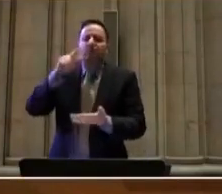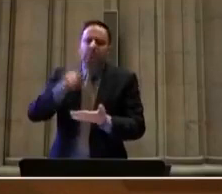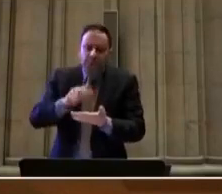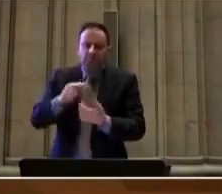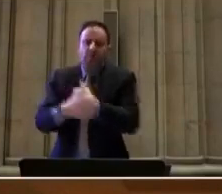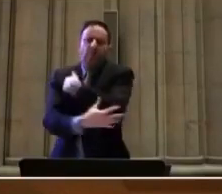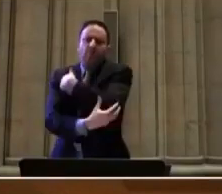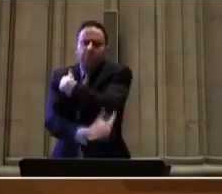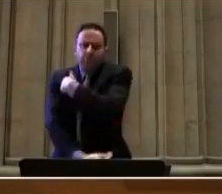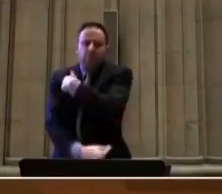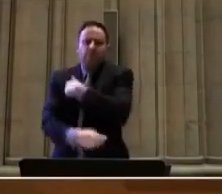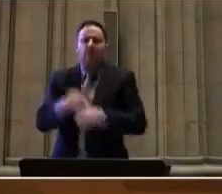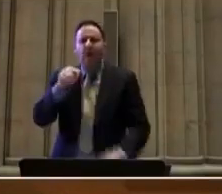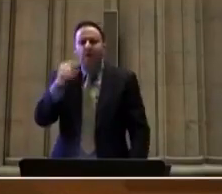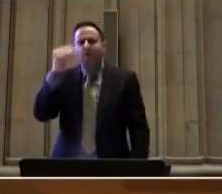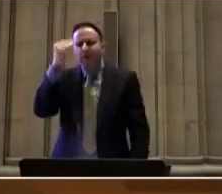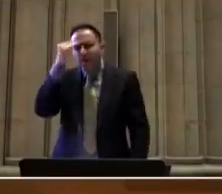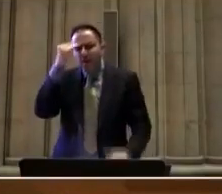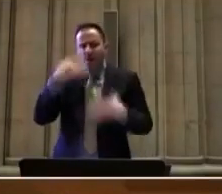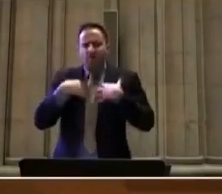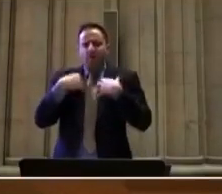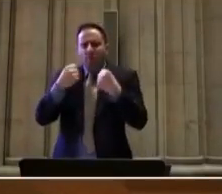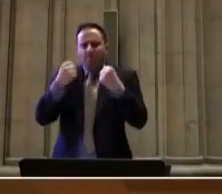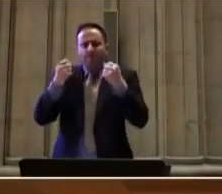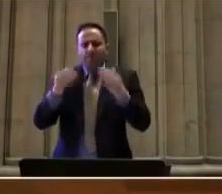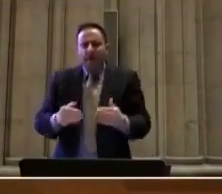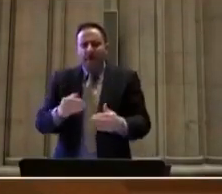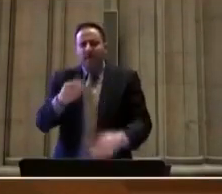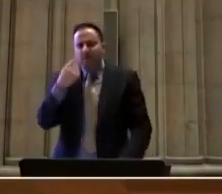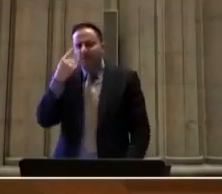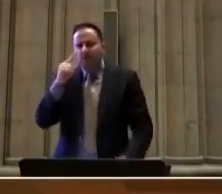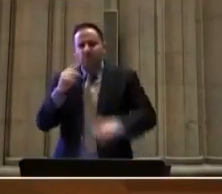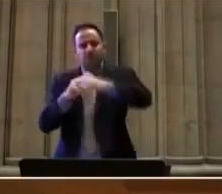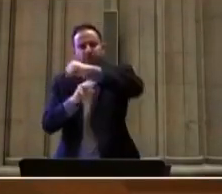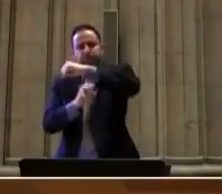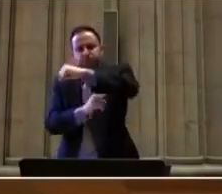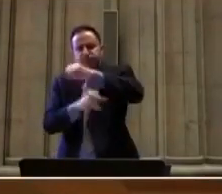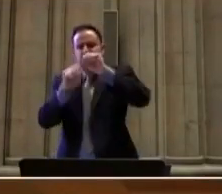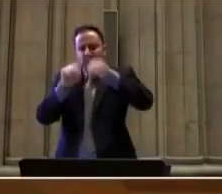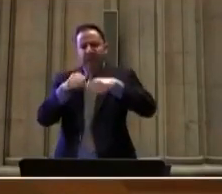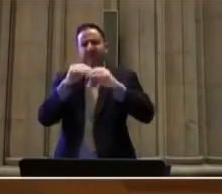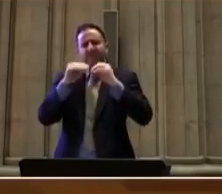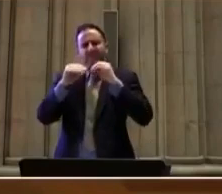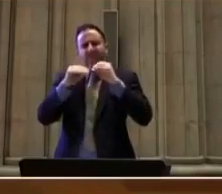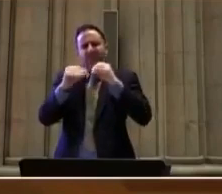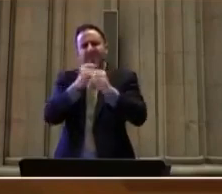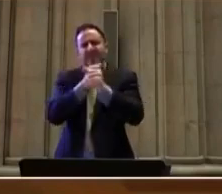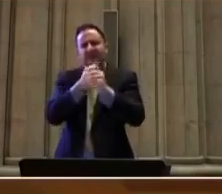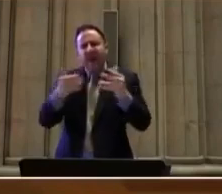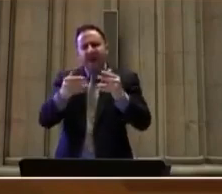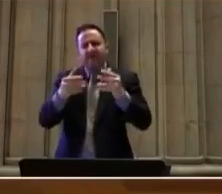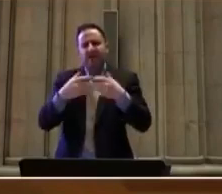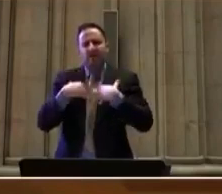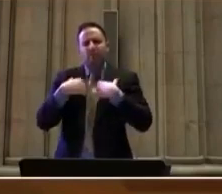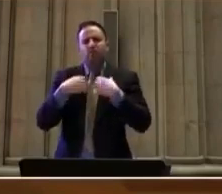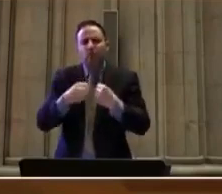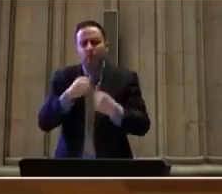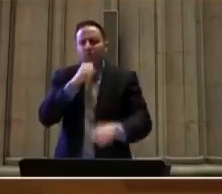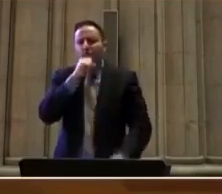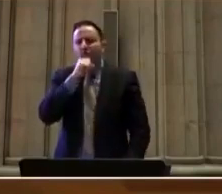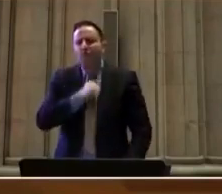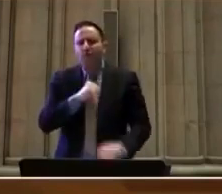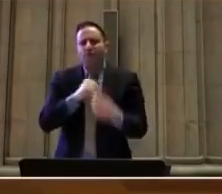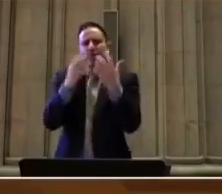you'll be known as repairers of the breach, those who can fix anything, restore old ruins, rebuild